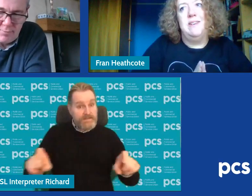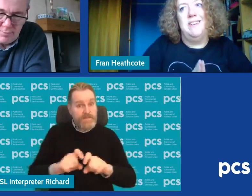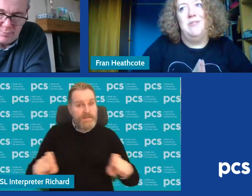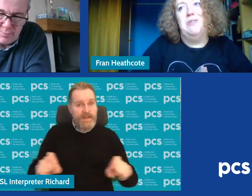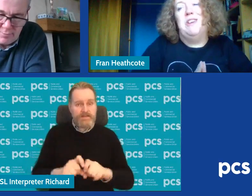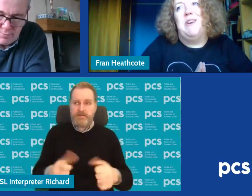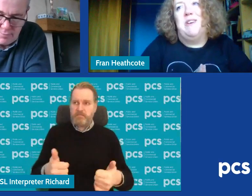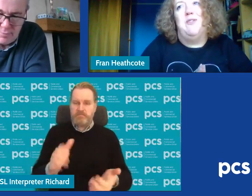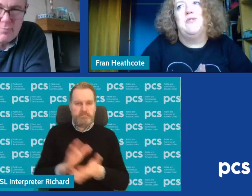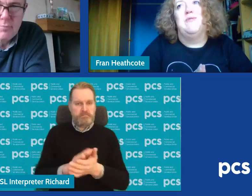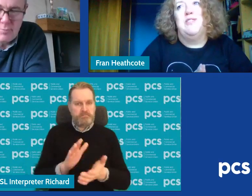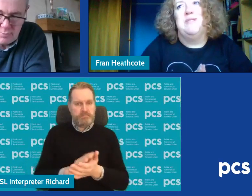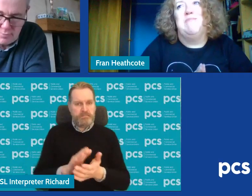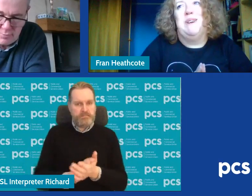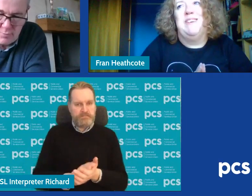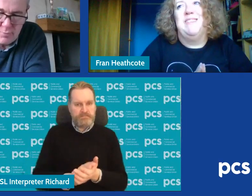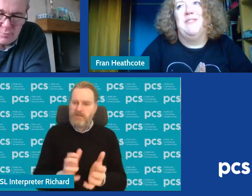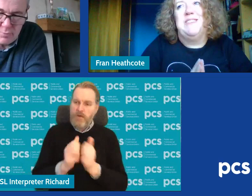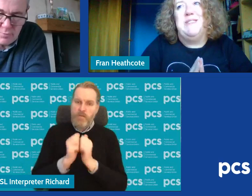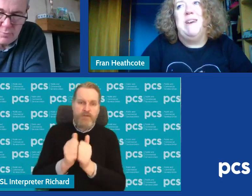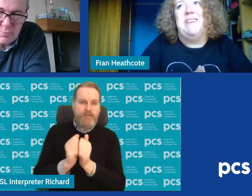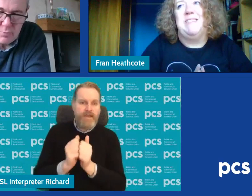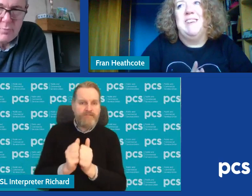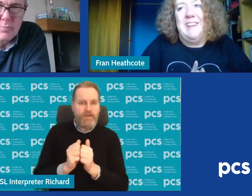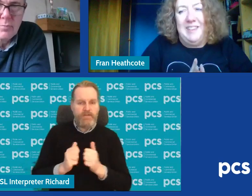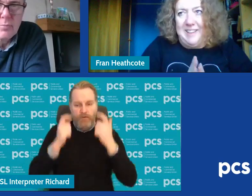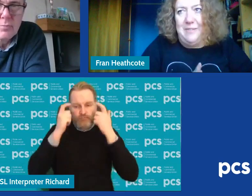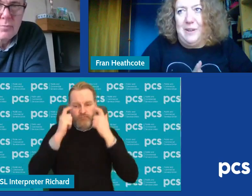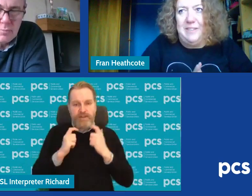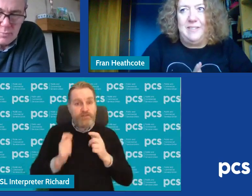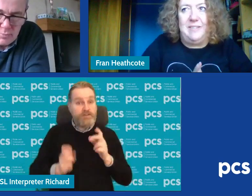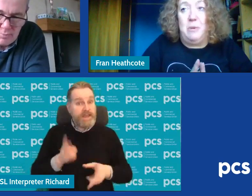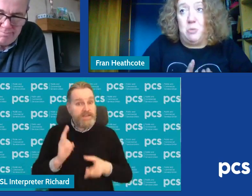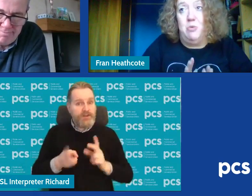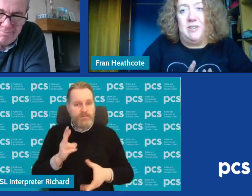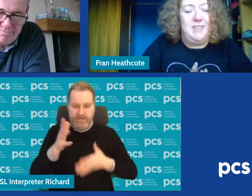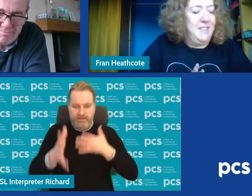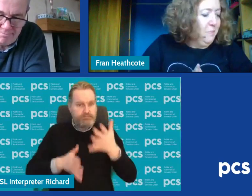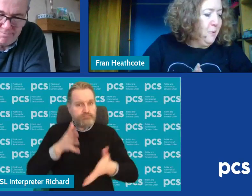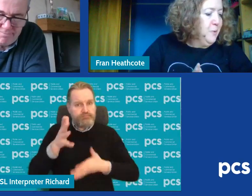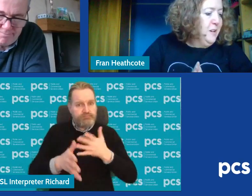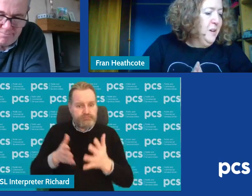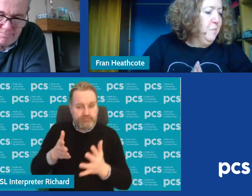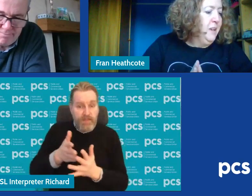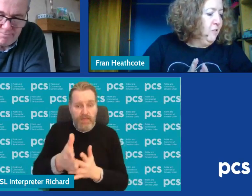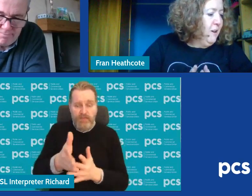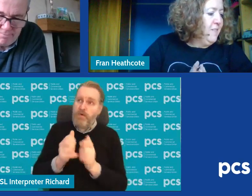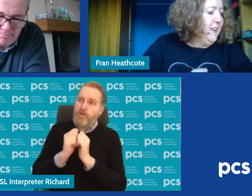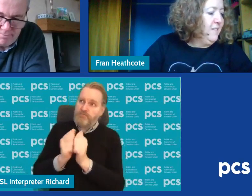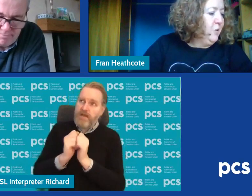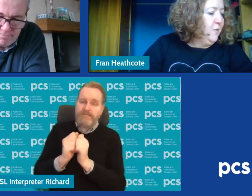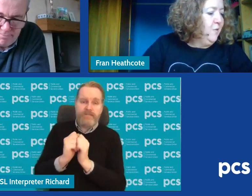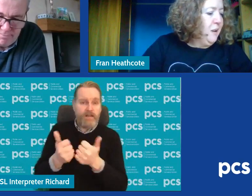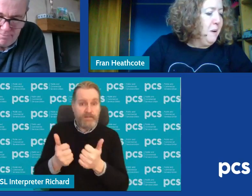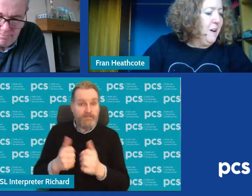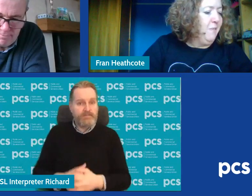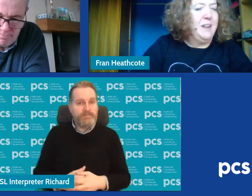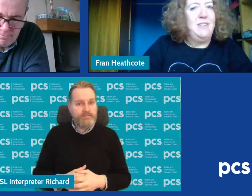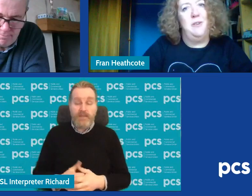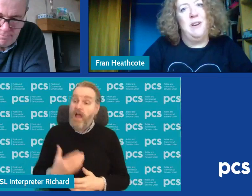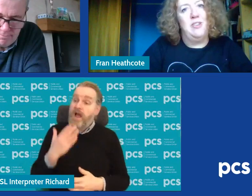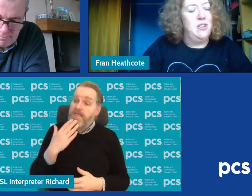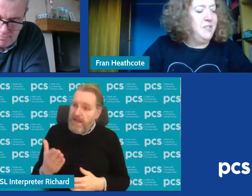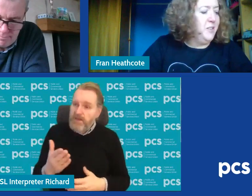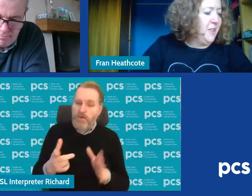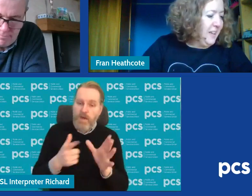always are really grateful to Richard because obviously he makes these events so much more accessible, but it's great to get some good feedback from